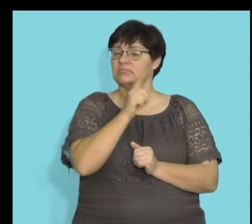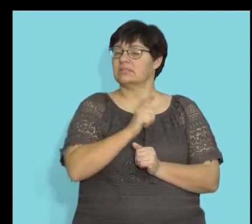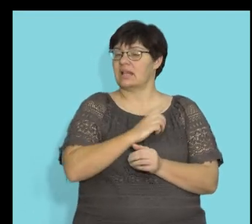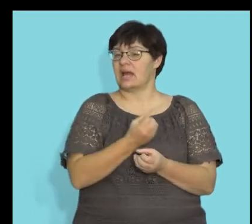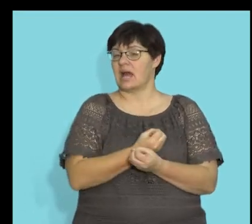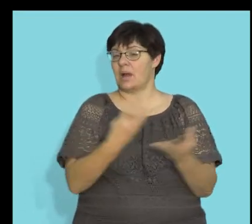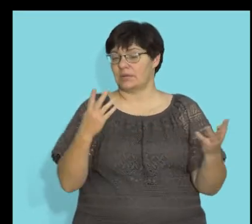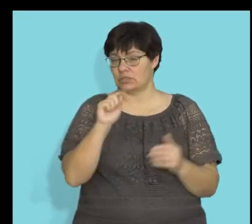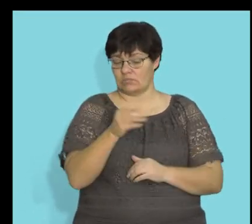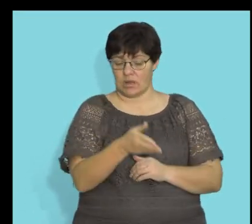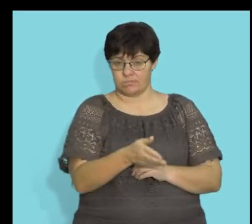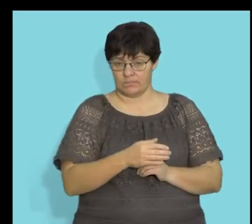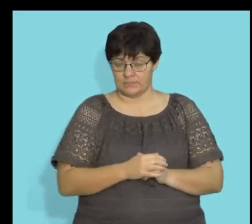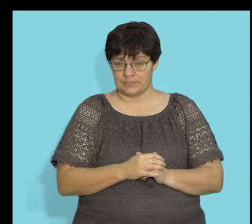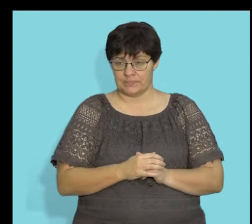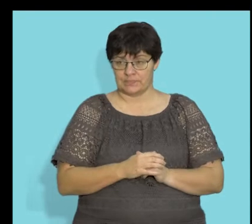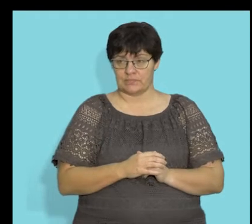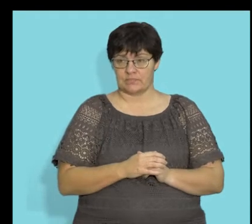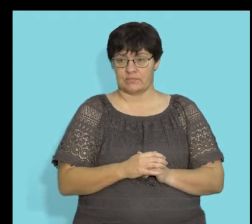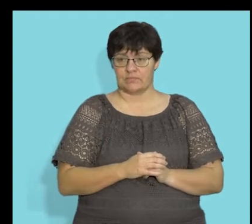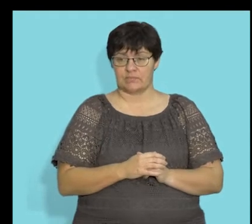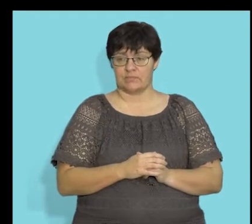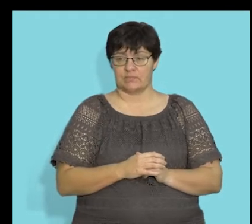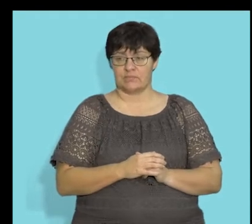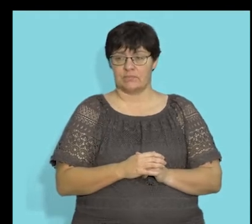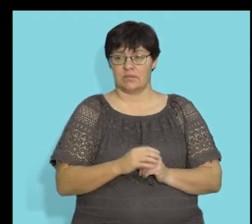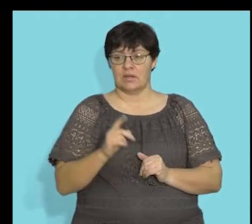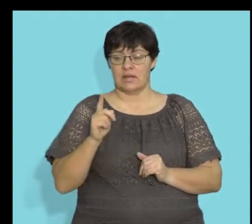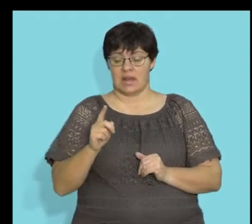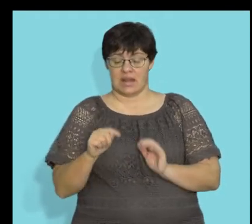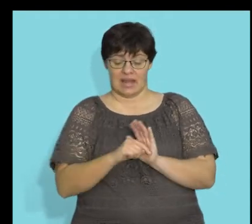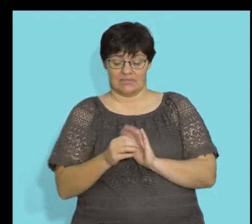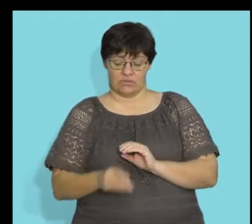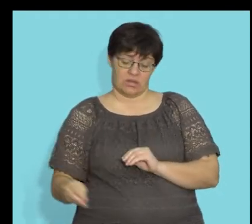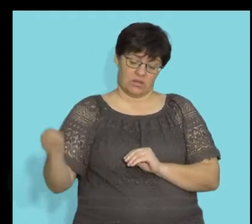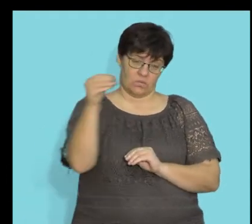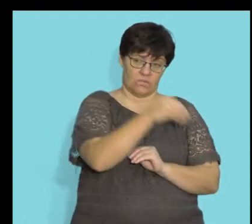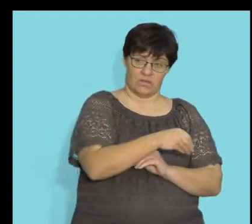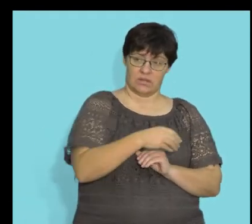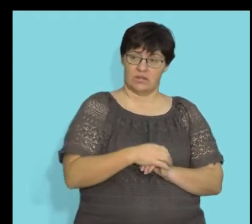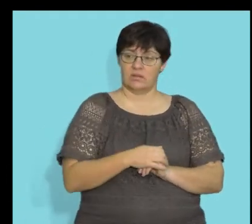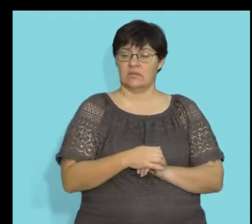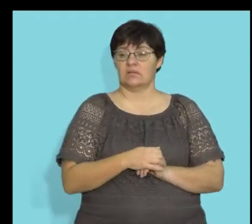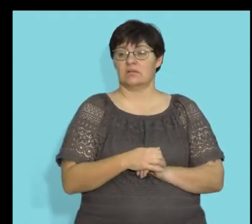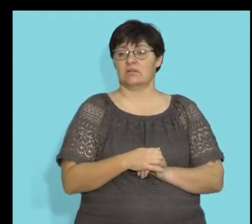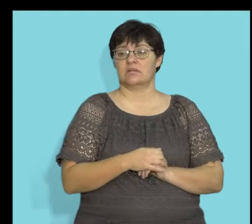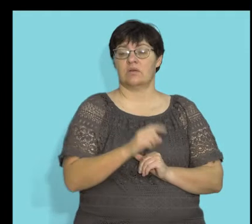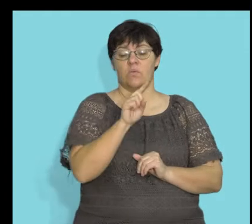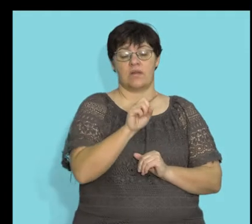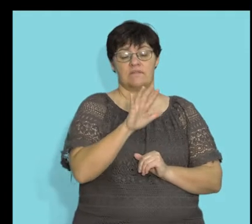how many terms are involved in the sum. So if I take this negative 3 to the left-hand side, I'm going to be left